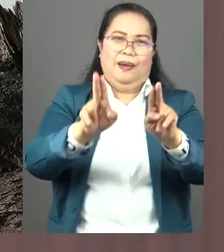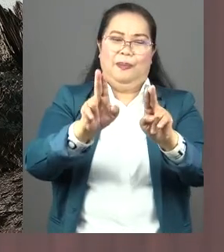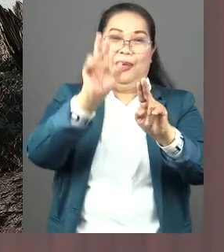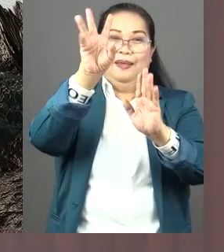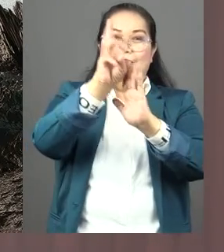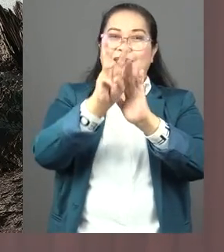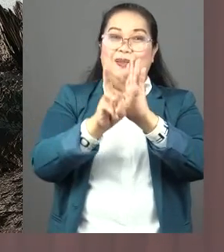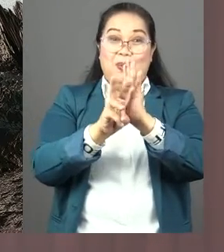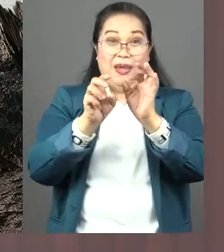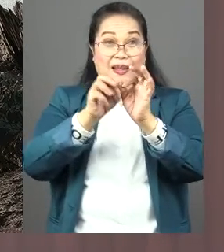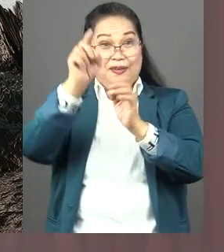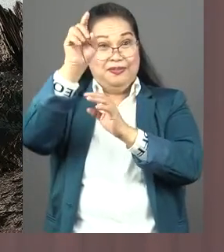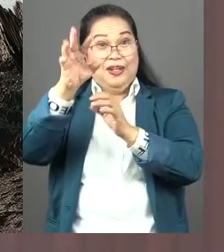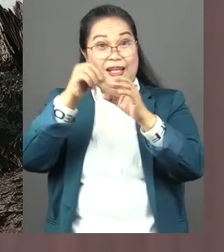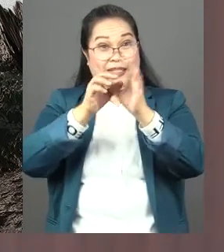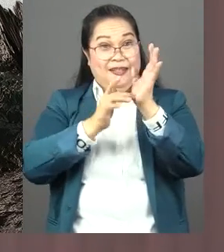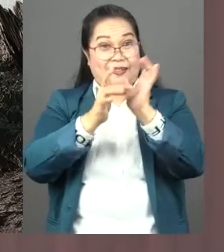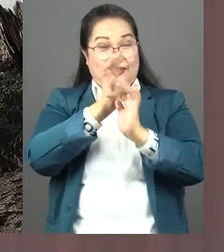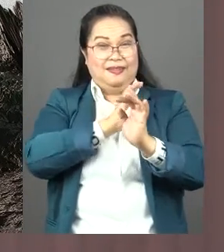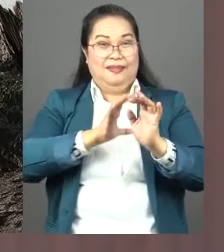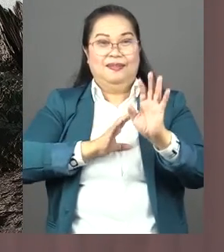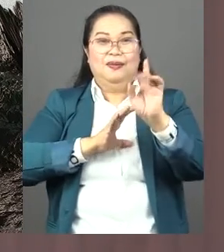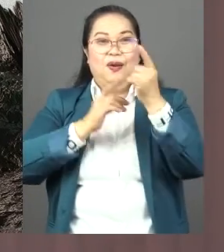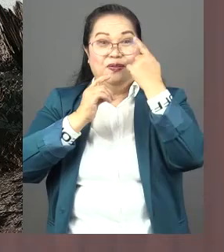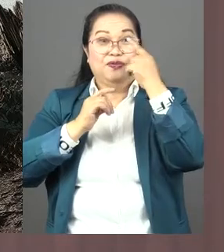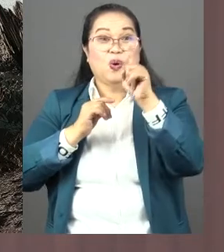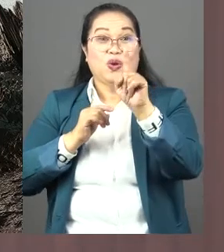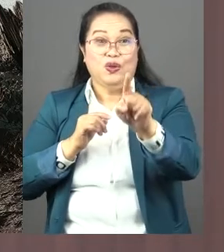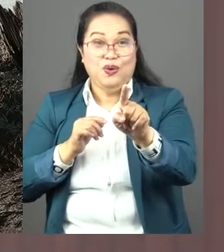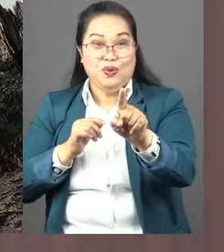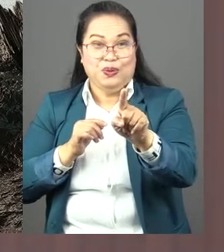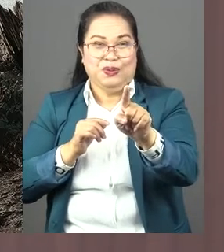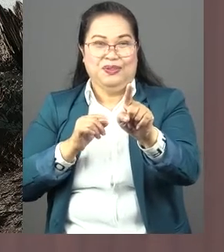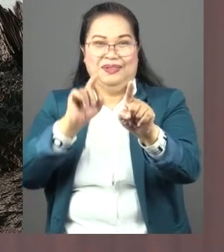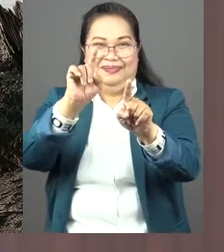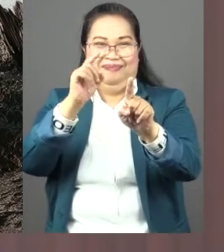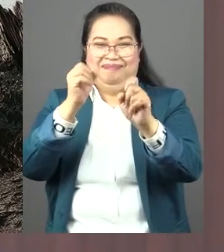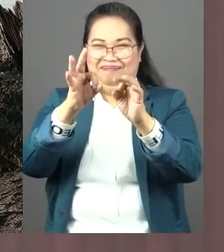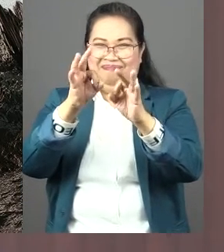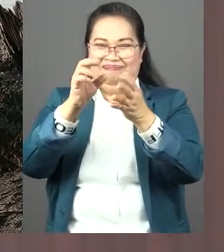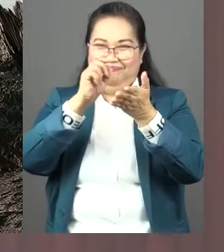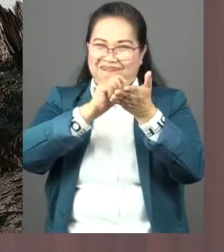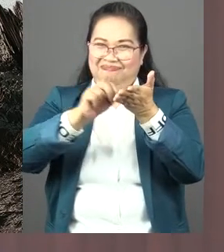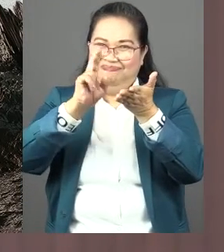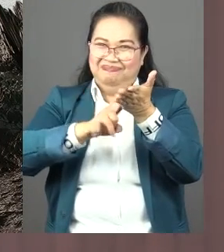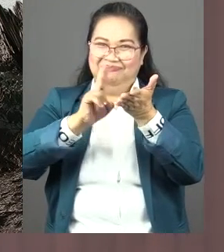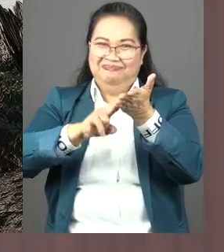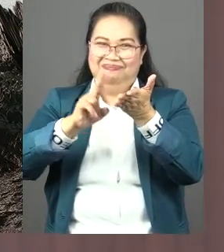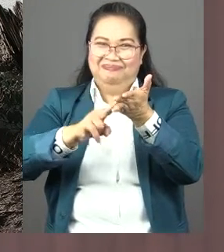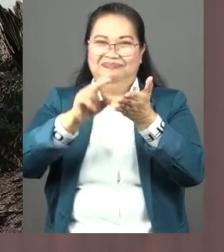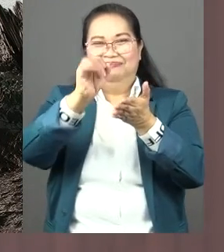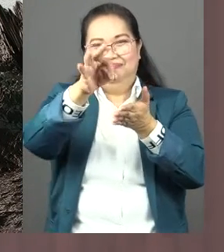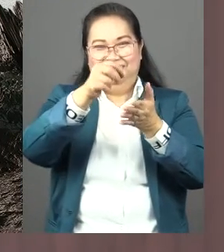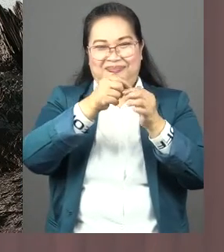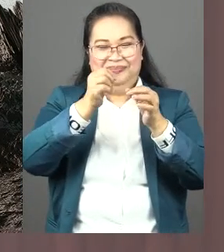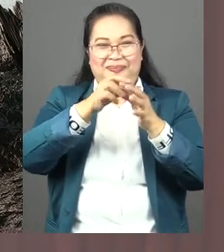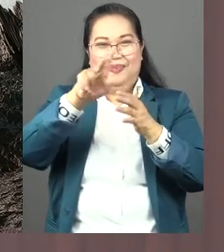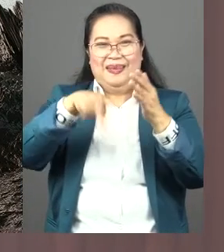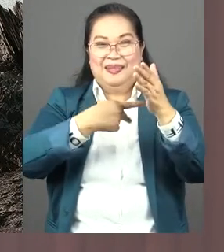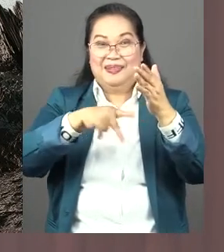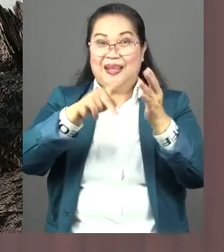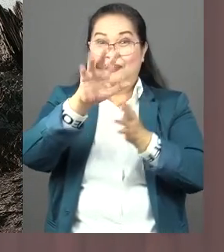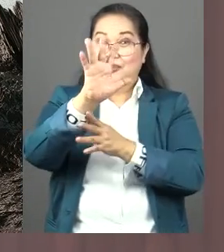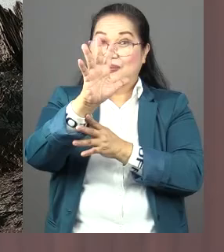will of God in Christ Jesus for you. Here's another one. If you're taking notes, please write this down.